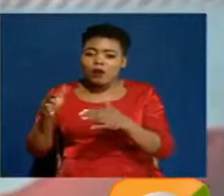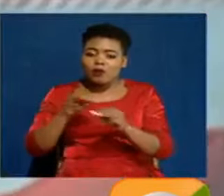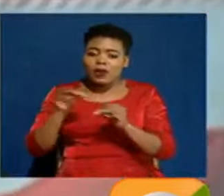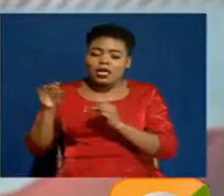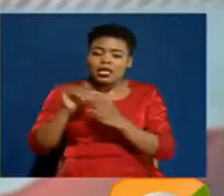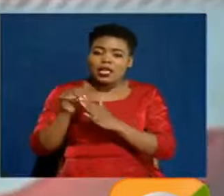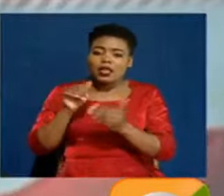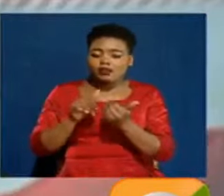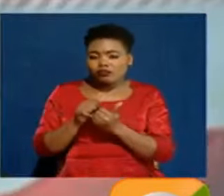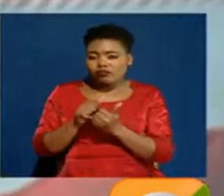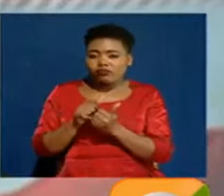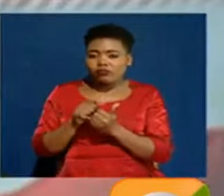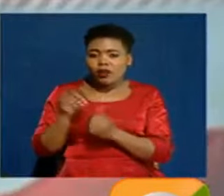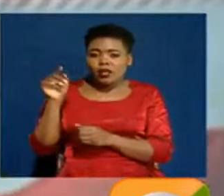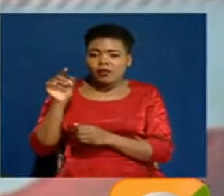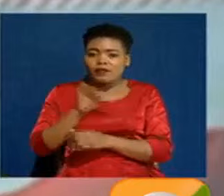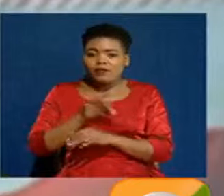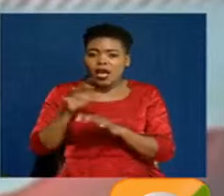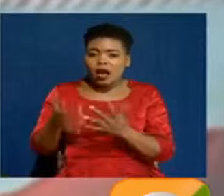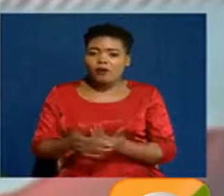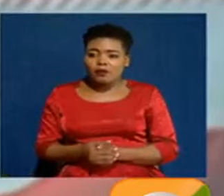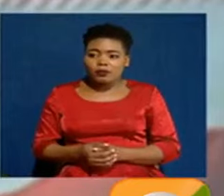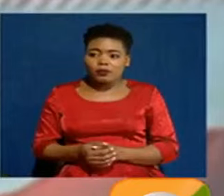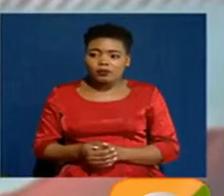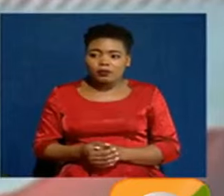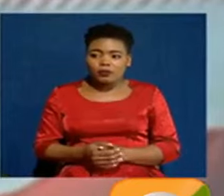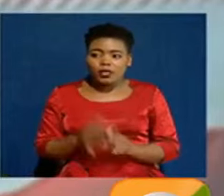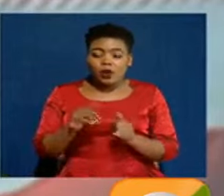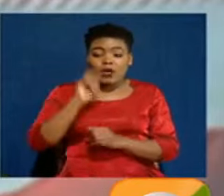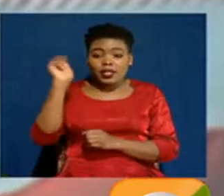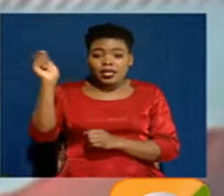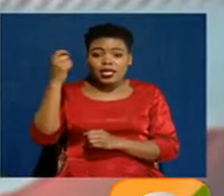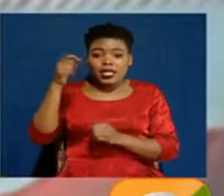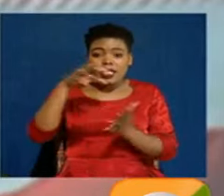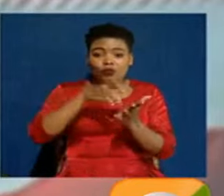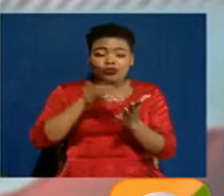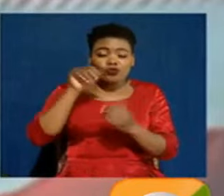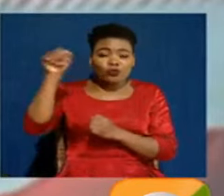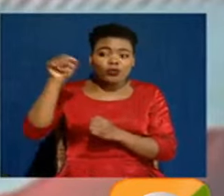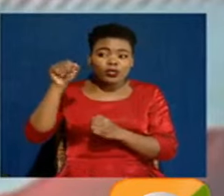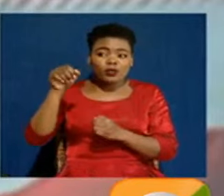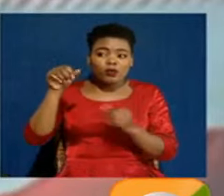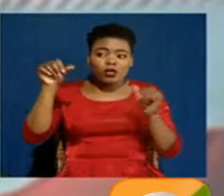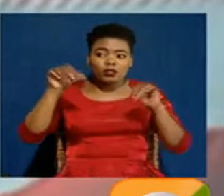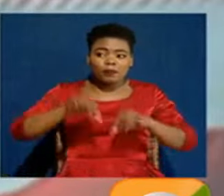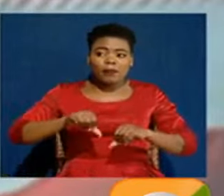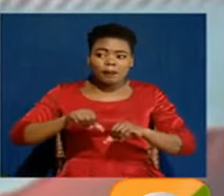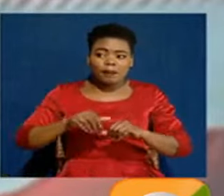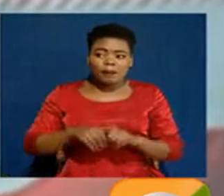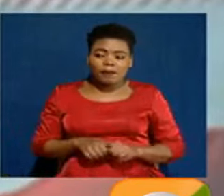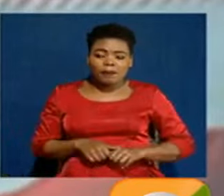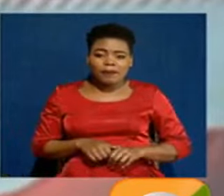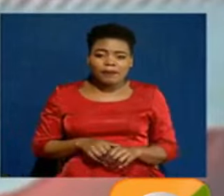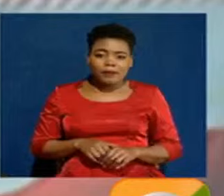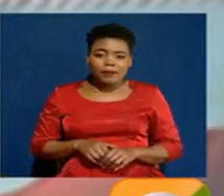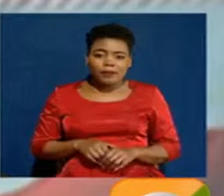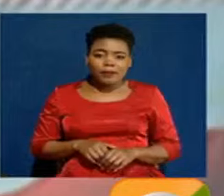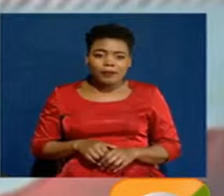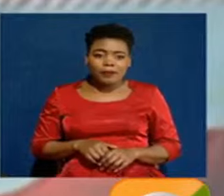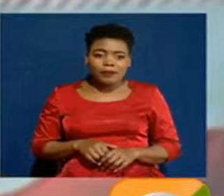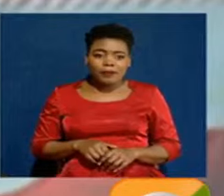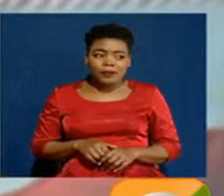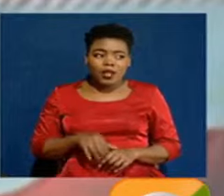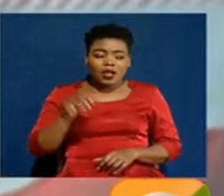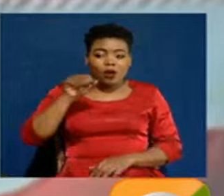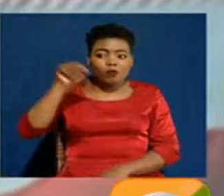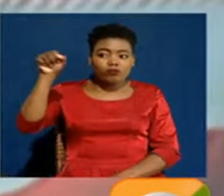tension? The Kenyan situation is dire because what unites the